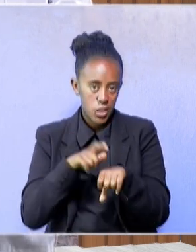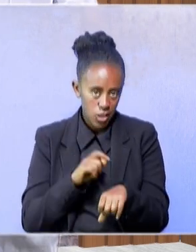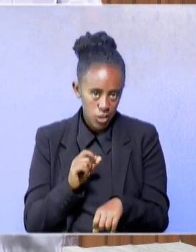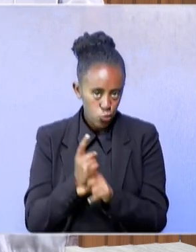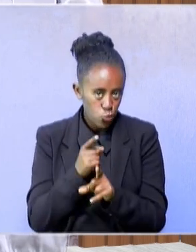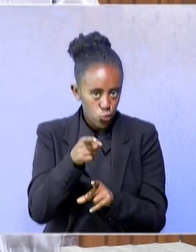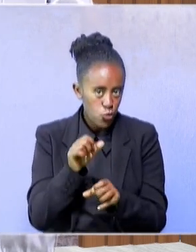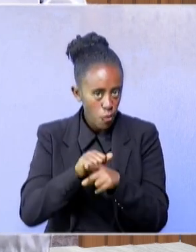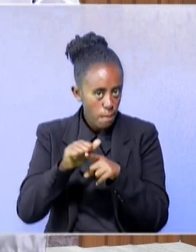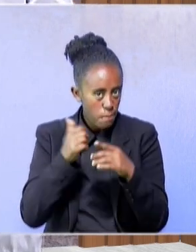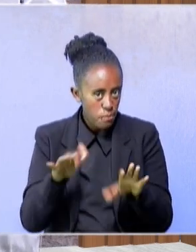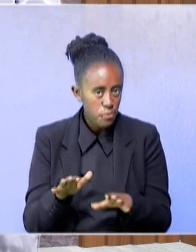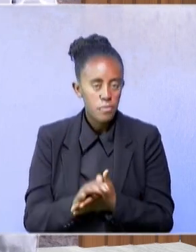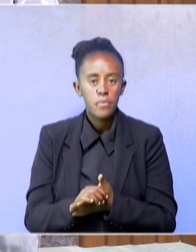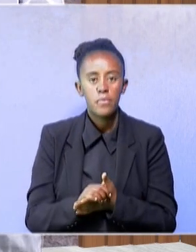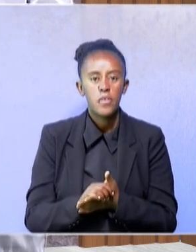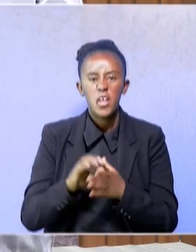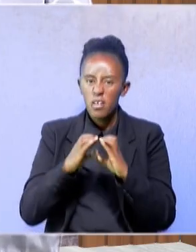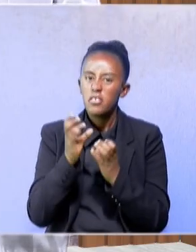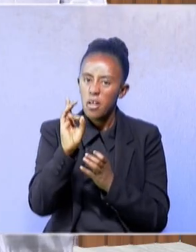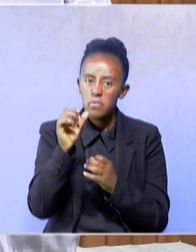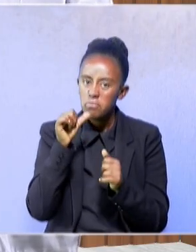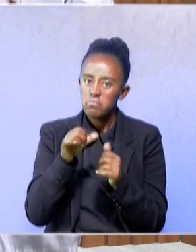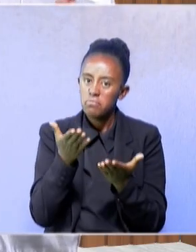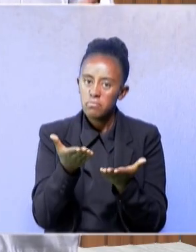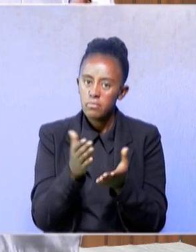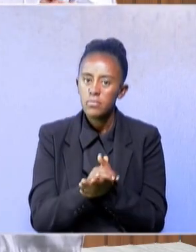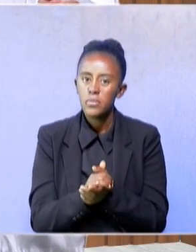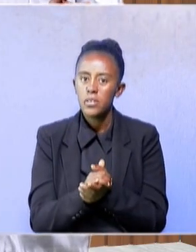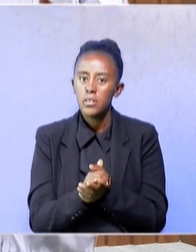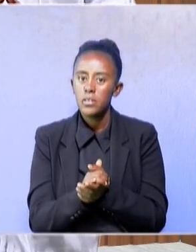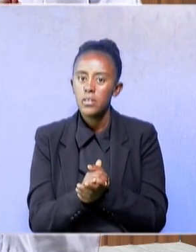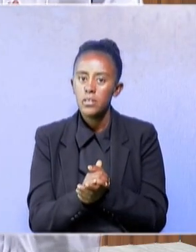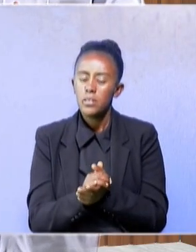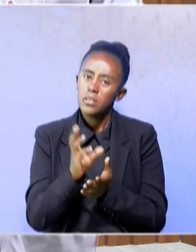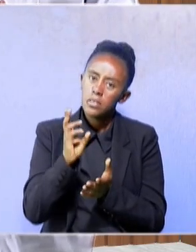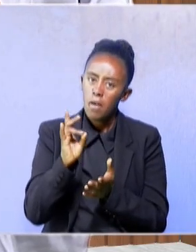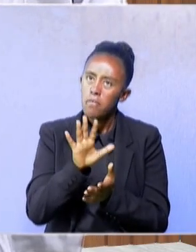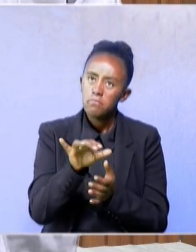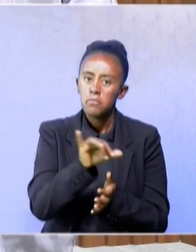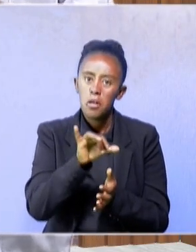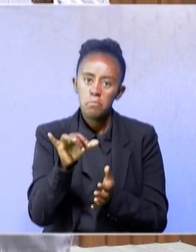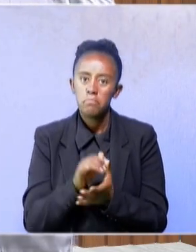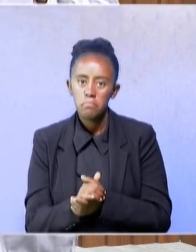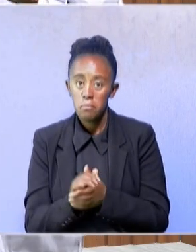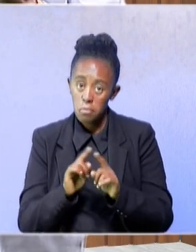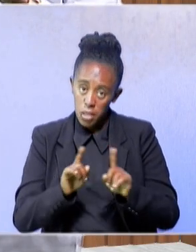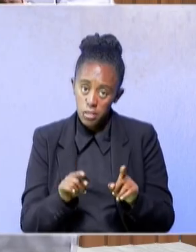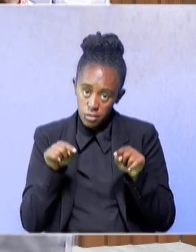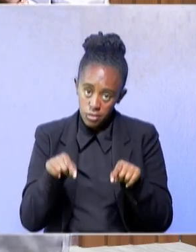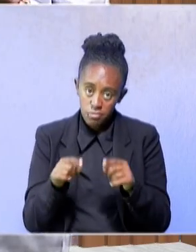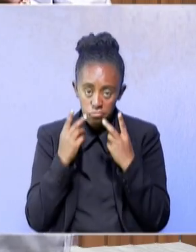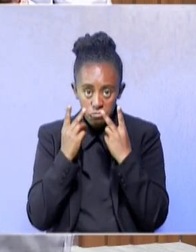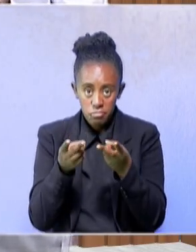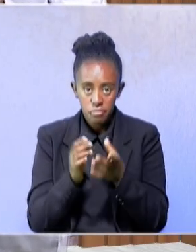Sure that you practiced, you learned it in grade 7. You have been doing it in grade 6 and grade 5 too. But let's go and